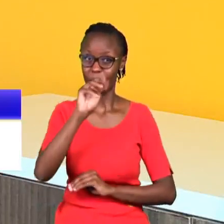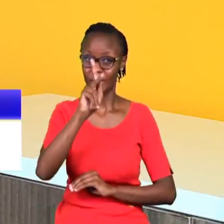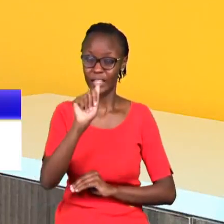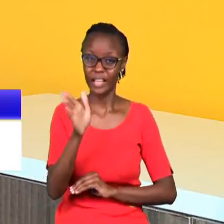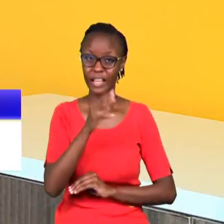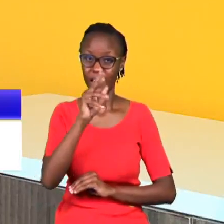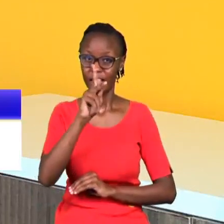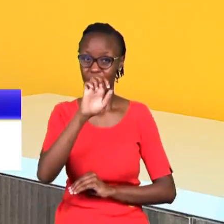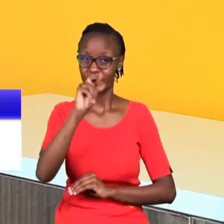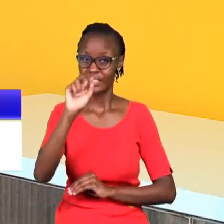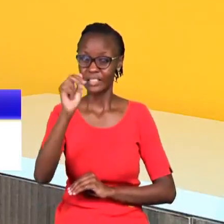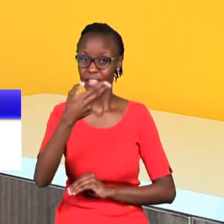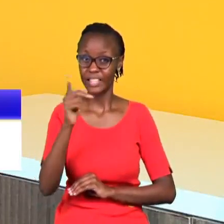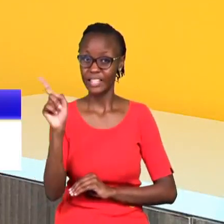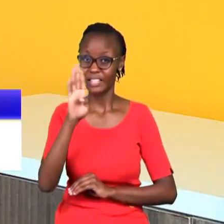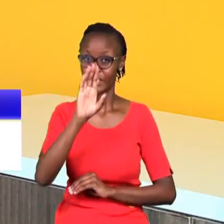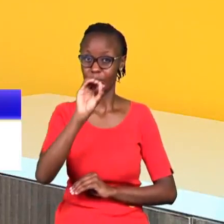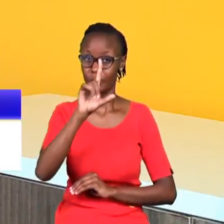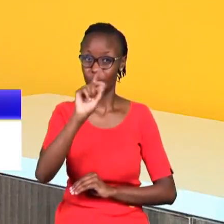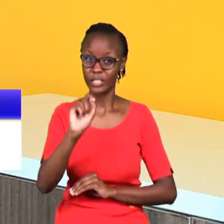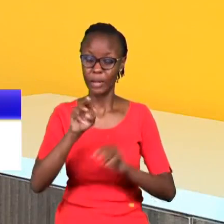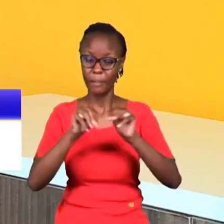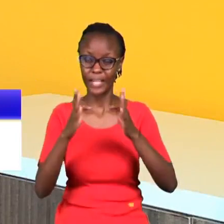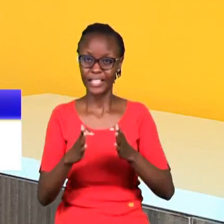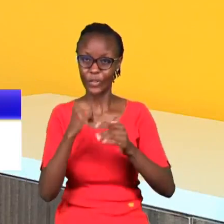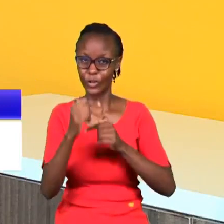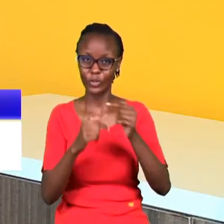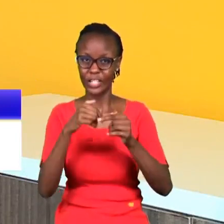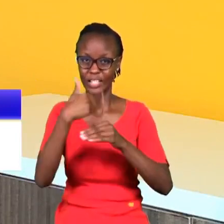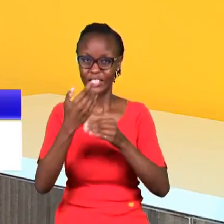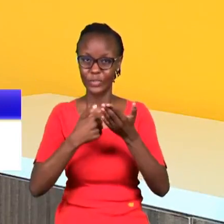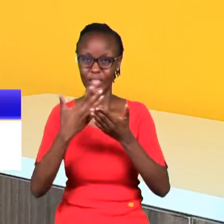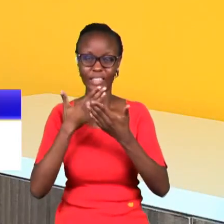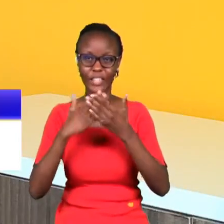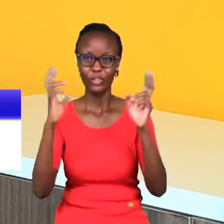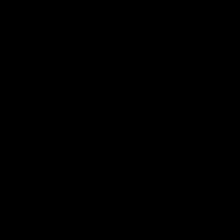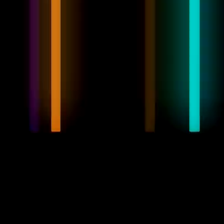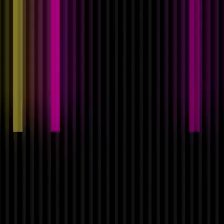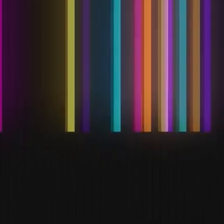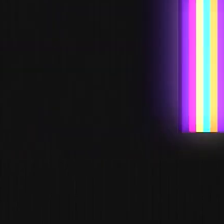Bolt's regional manager. The conversation Know Your CEO continues next week. Many thanks for watching.